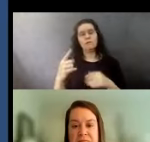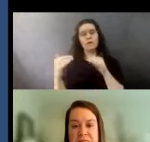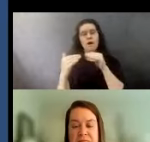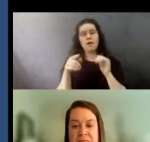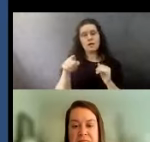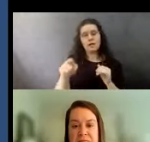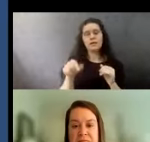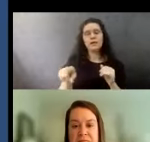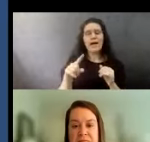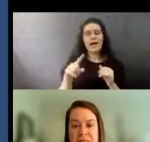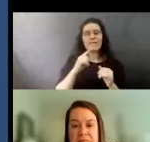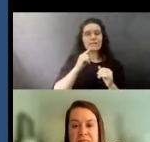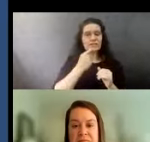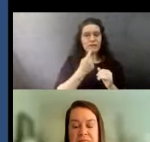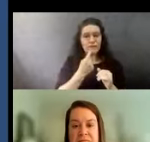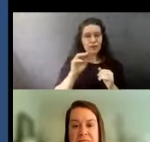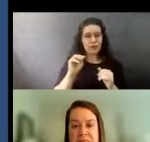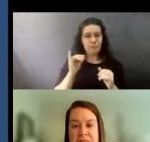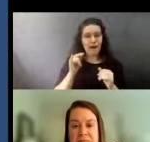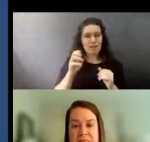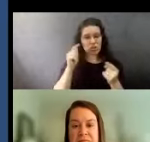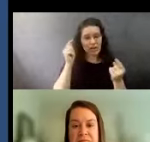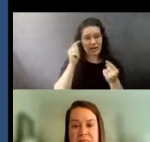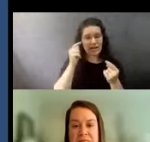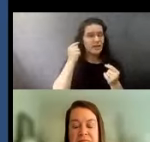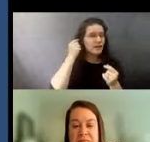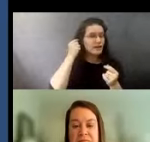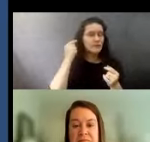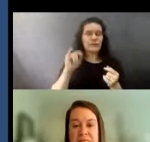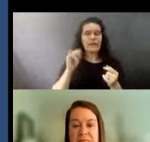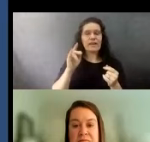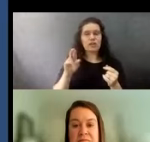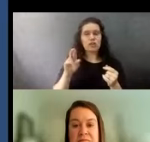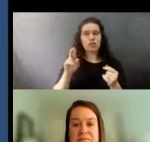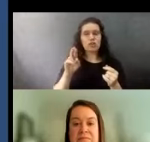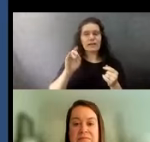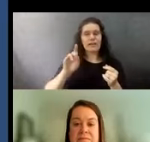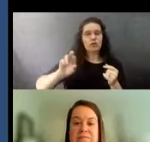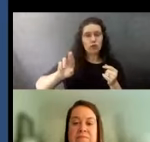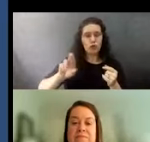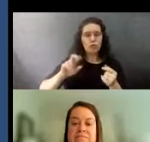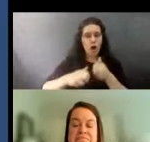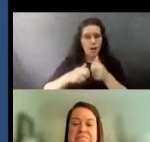migraines and inner ear related disabilities, cannot participate in Zoom. Zoom gives her